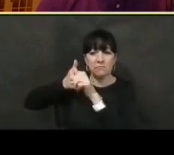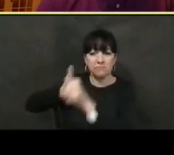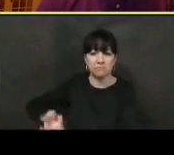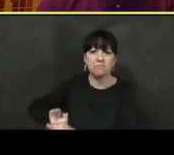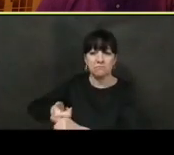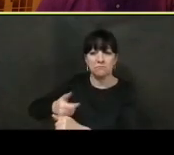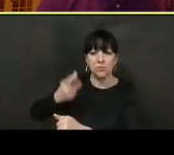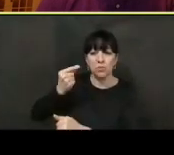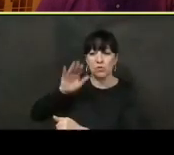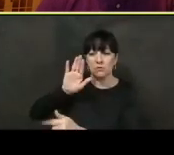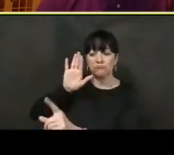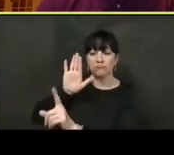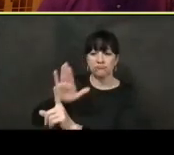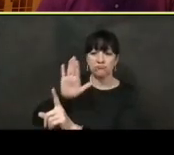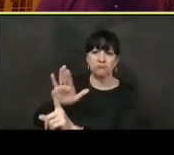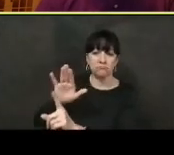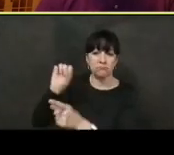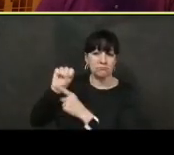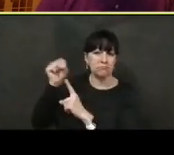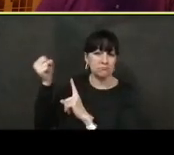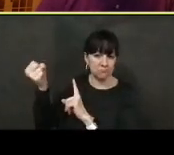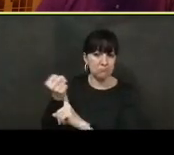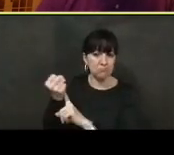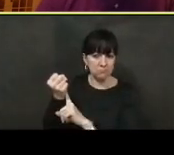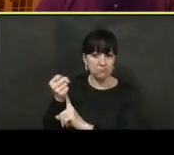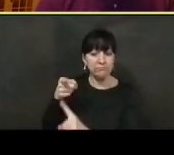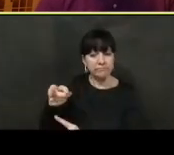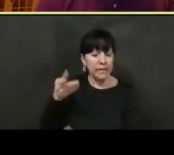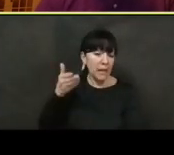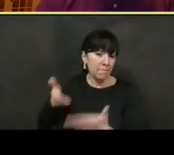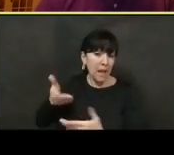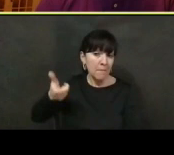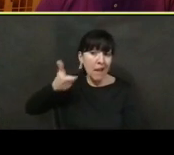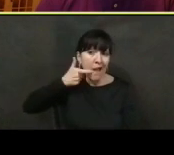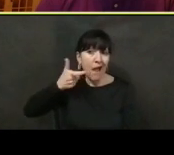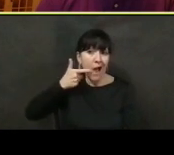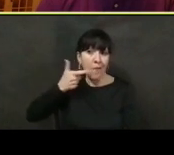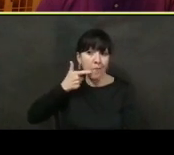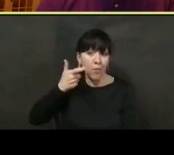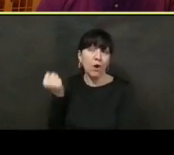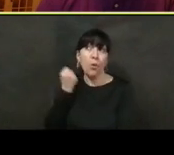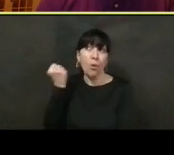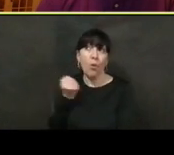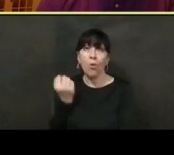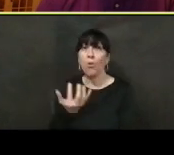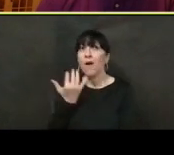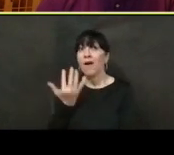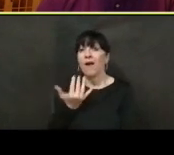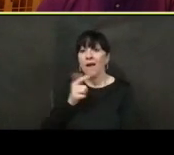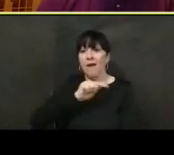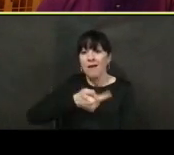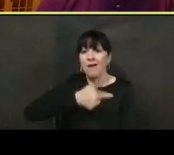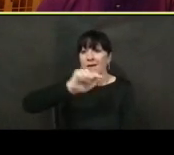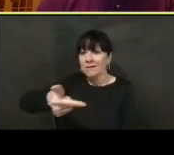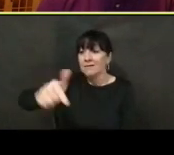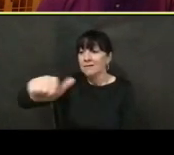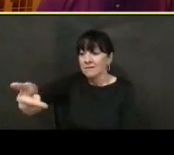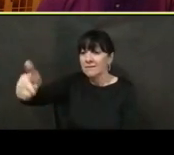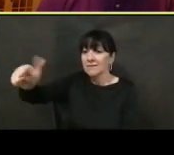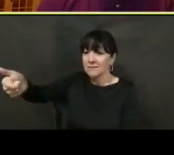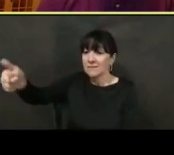prompts, speak with a lab operator. You may have to wait on hold for a little bit, given the high number of claims that we're